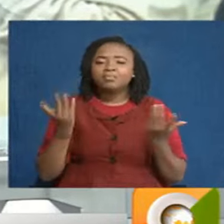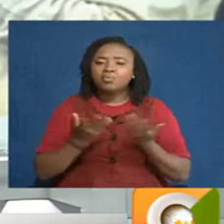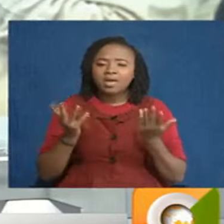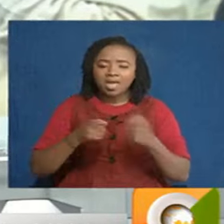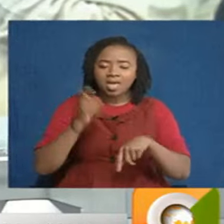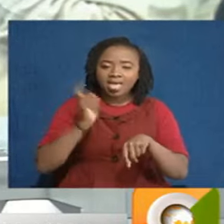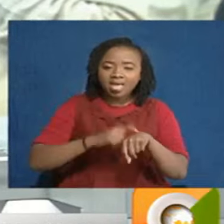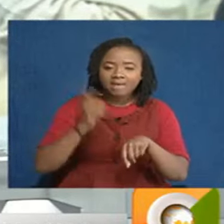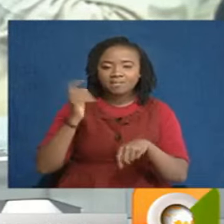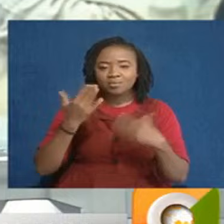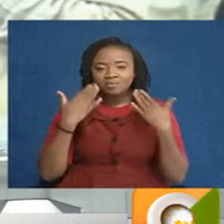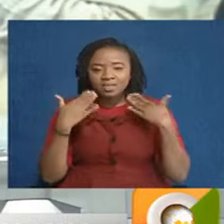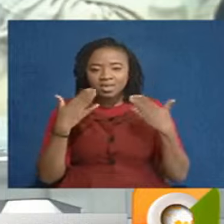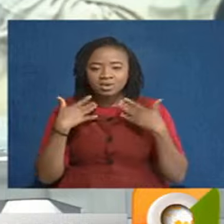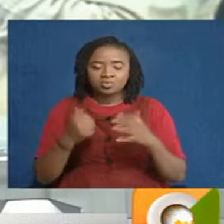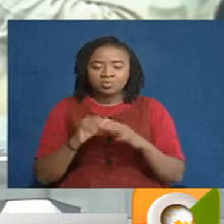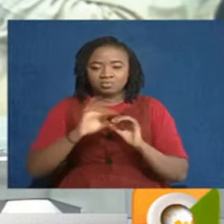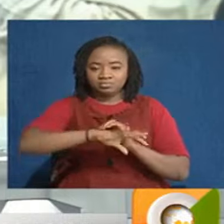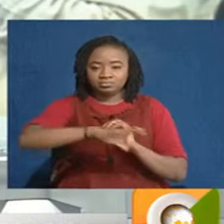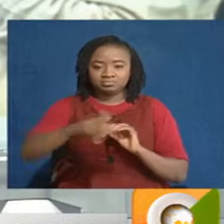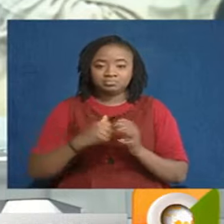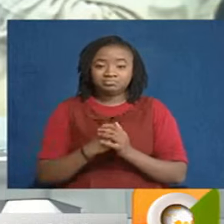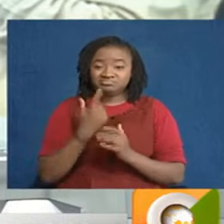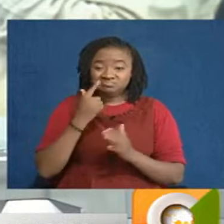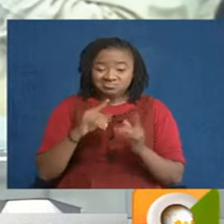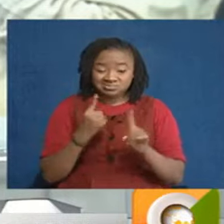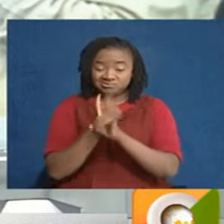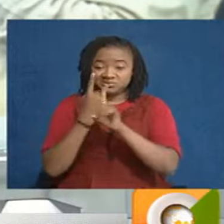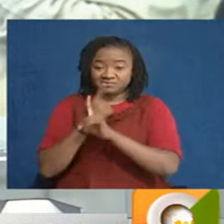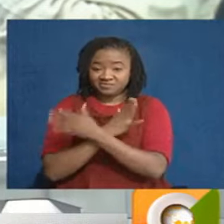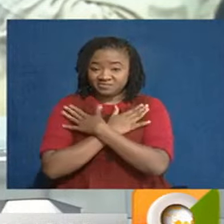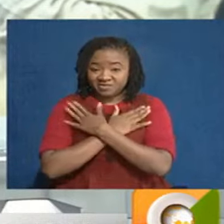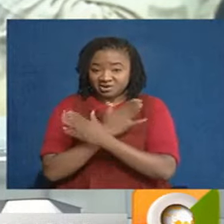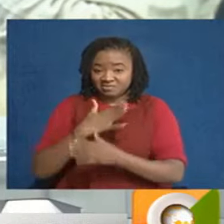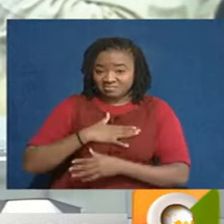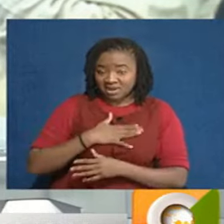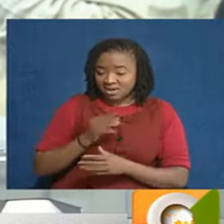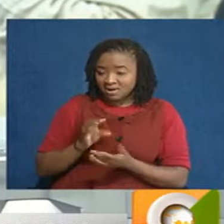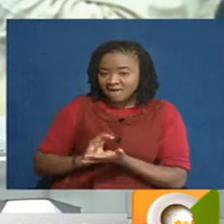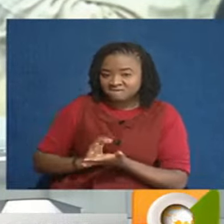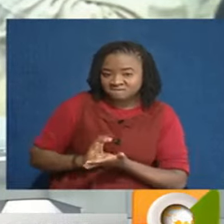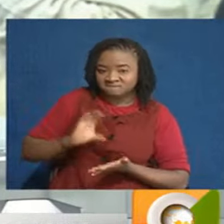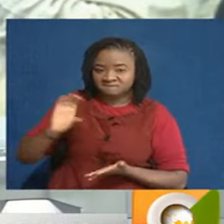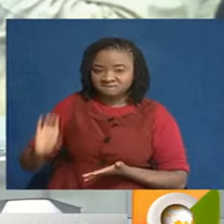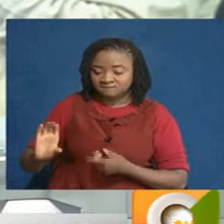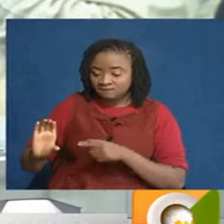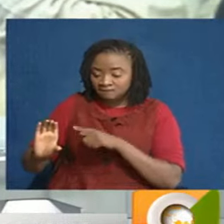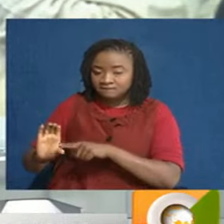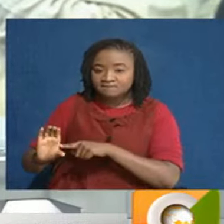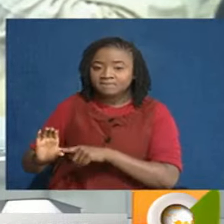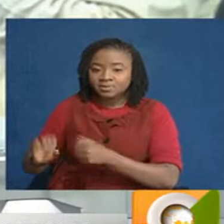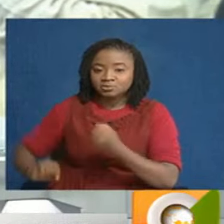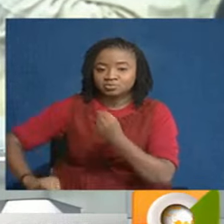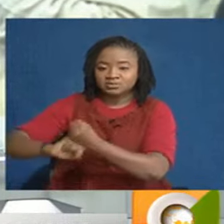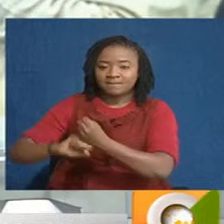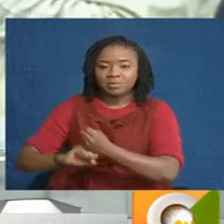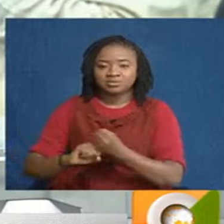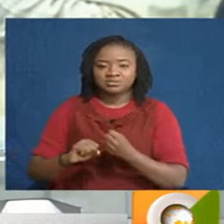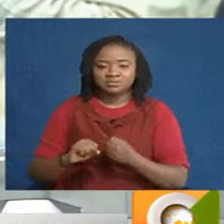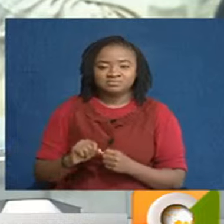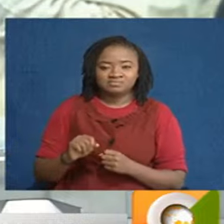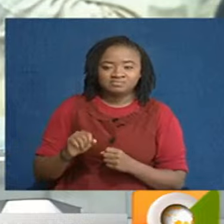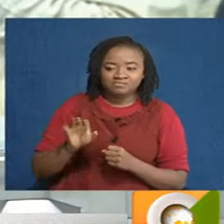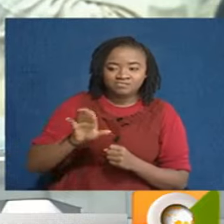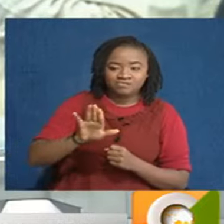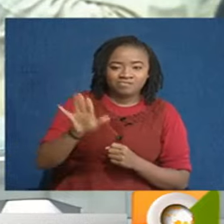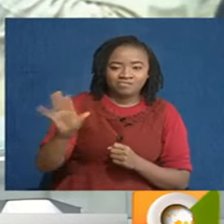his allies had been offered large amounts of money to sign on to the push to impeach him. The Deputy President, in a series of